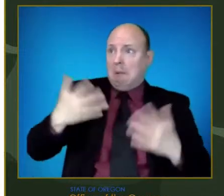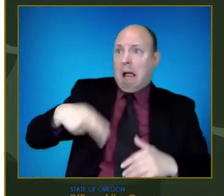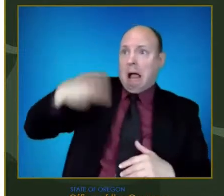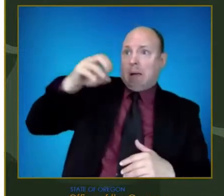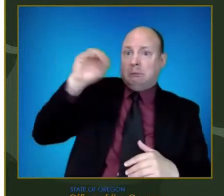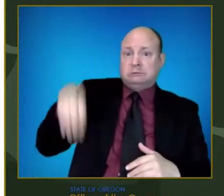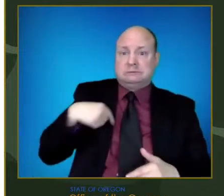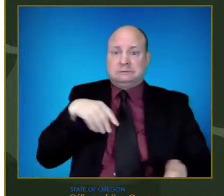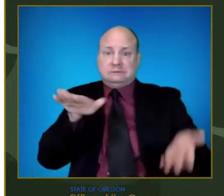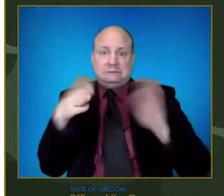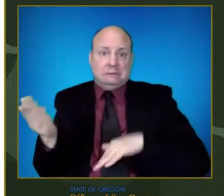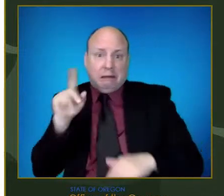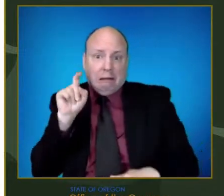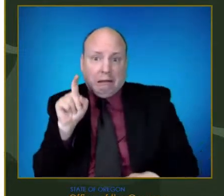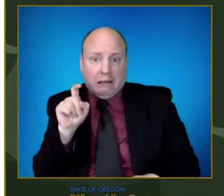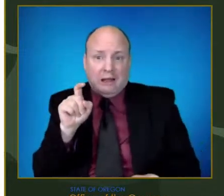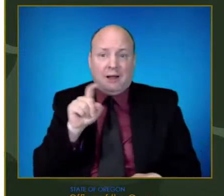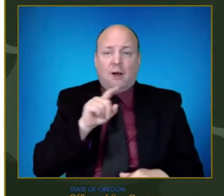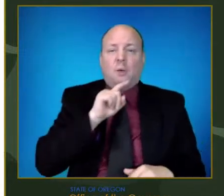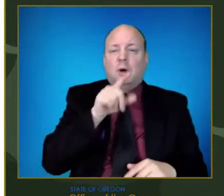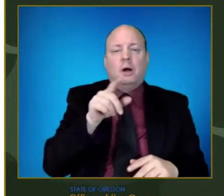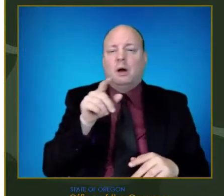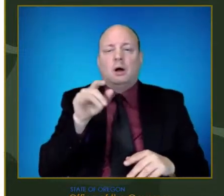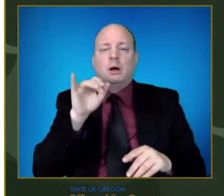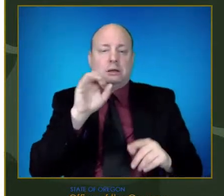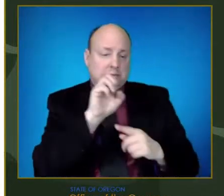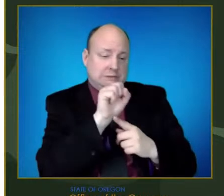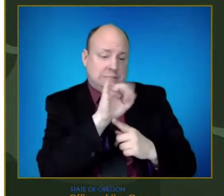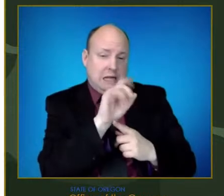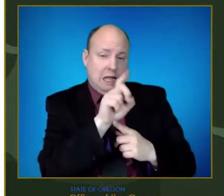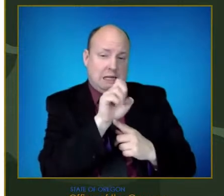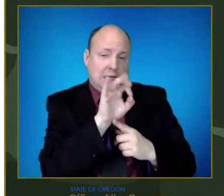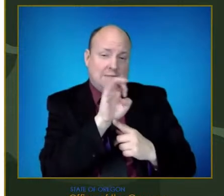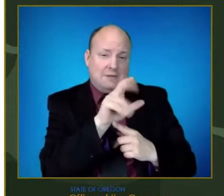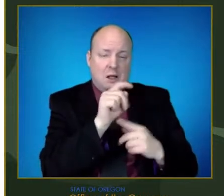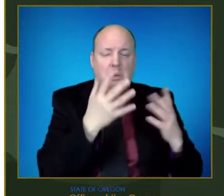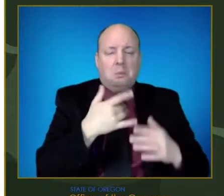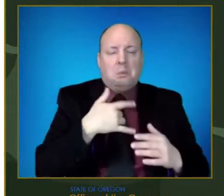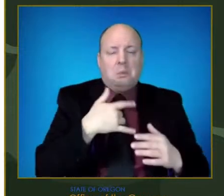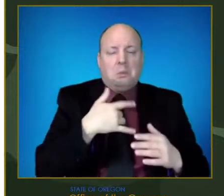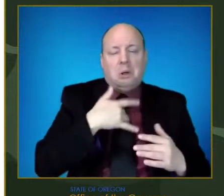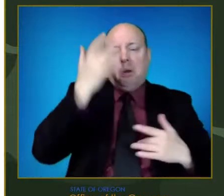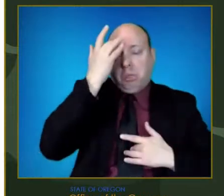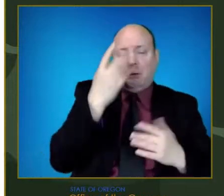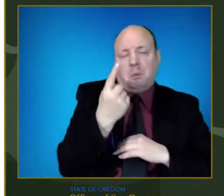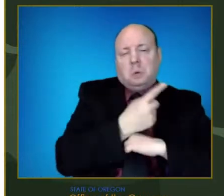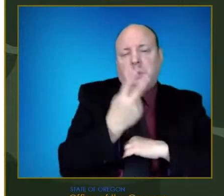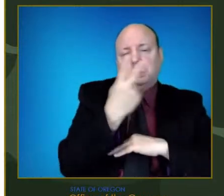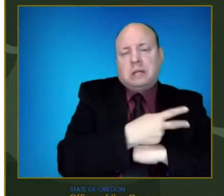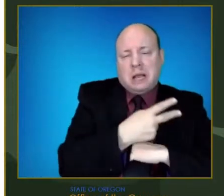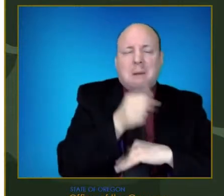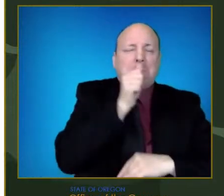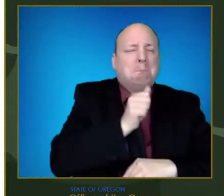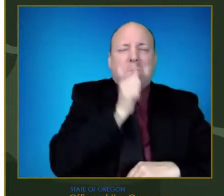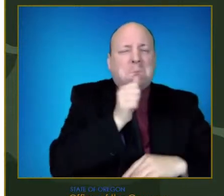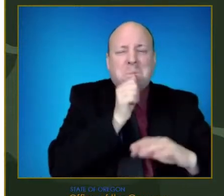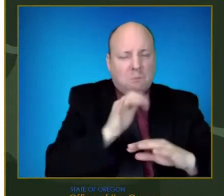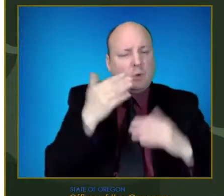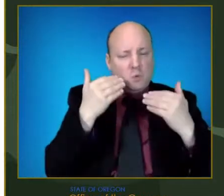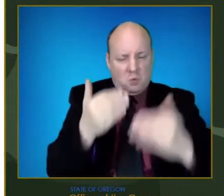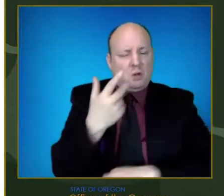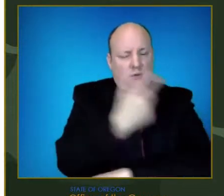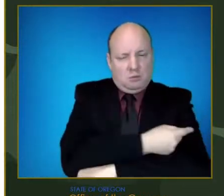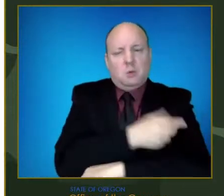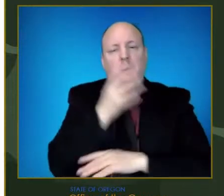the temporary discomfort and disruption you might experience from getting a vaccine. And vaccines give older adults the freedom to see friends